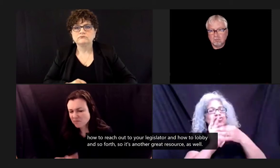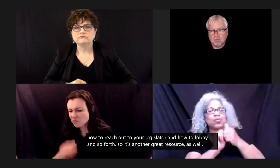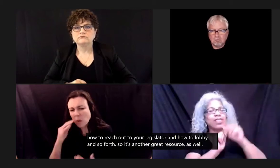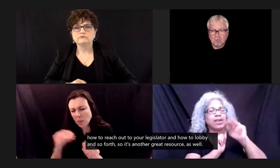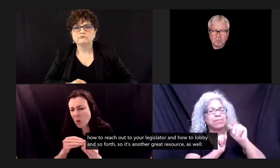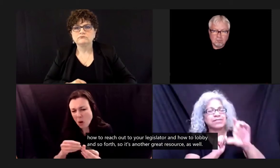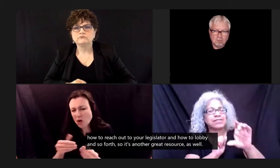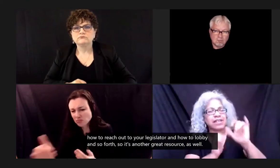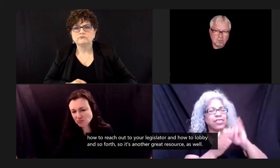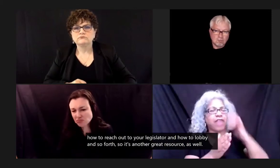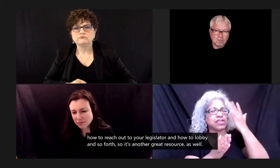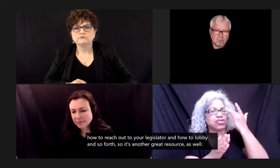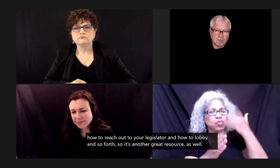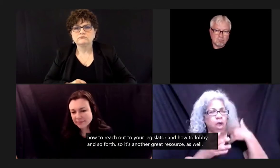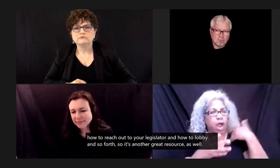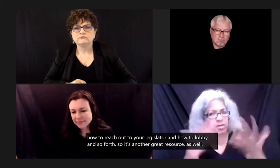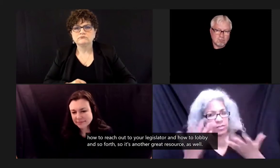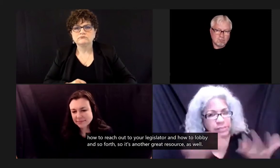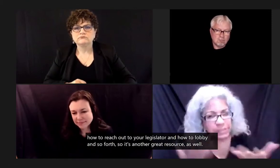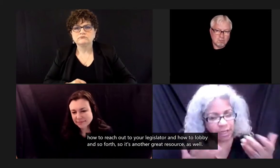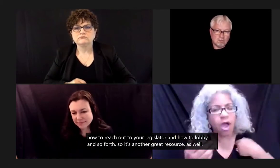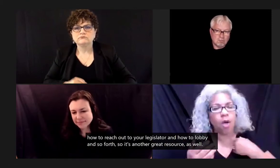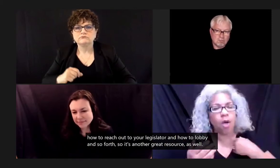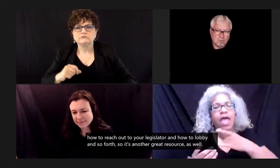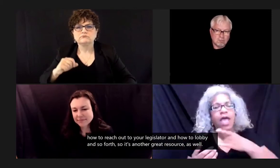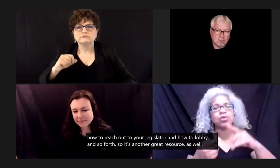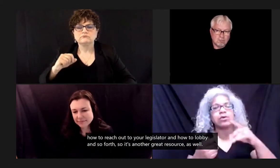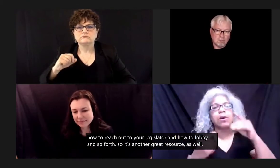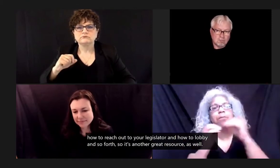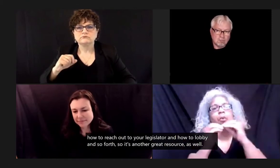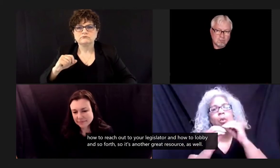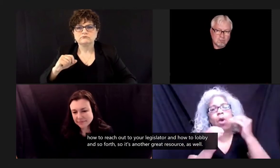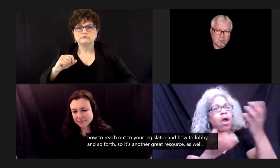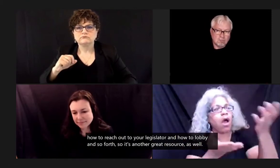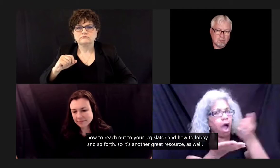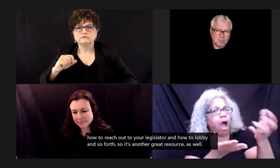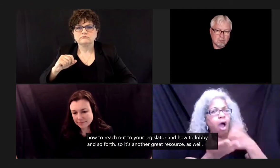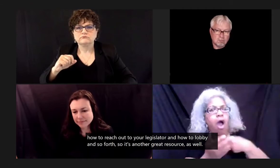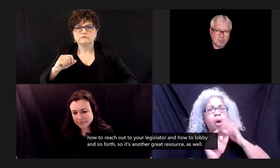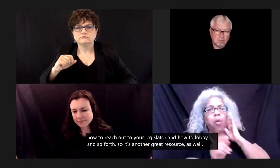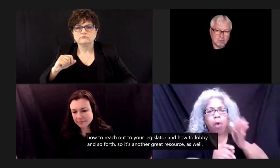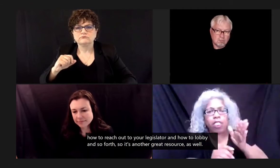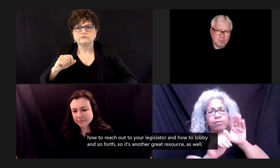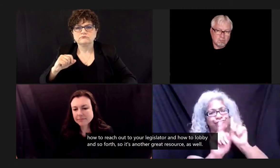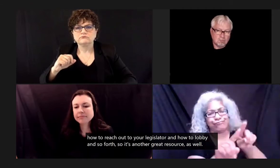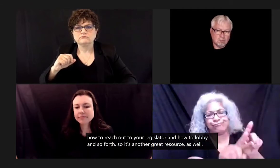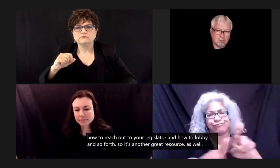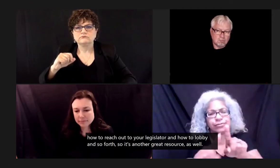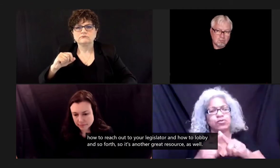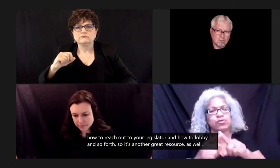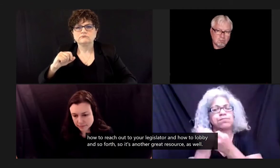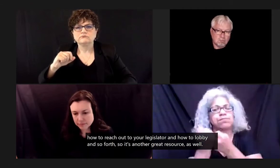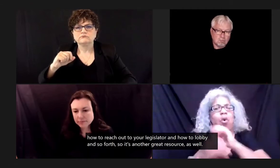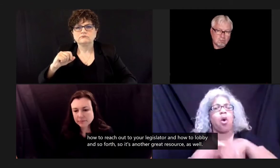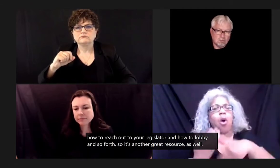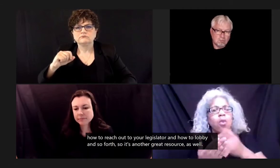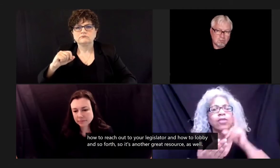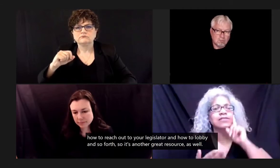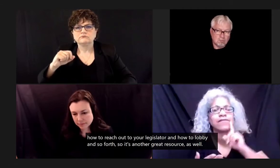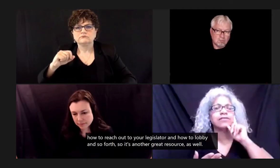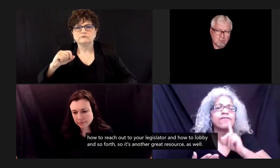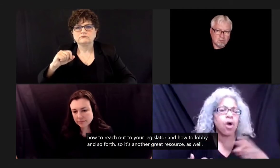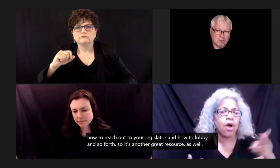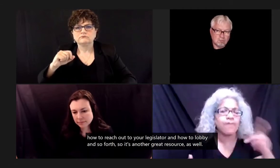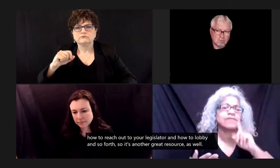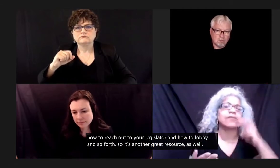few in the past. I've been so involved with MADC work that I haven't had a lot, but obviously I